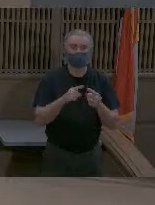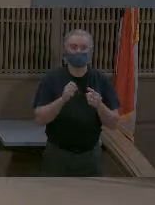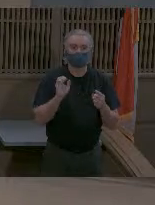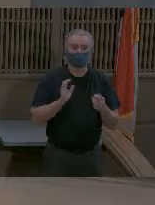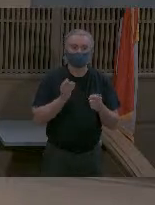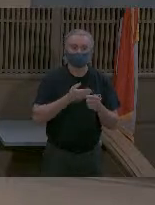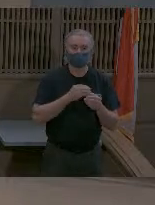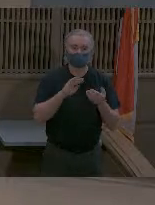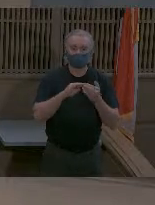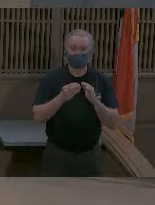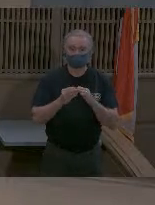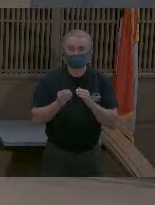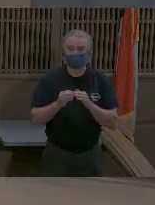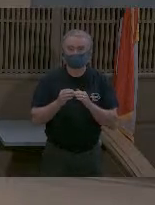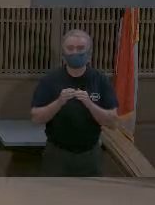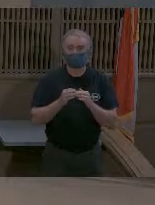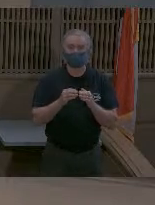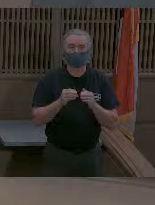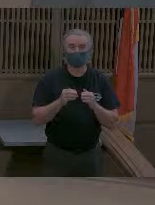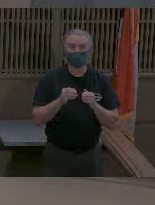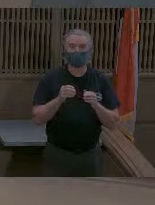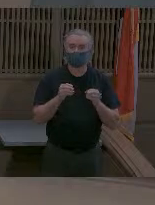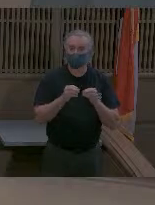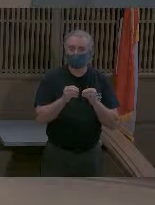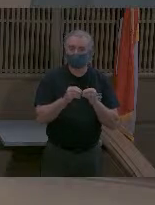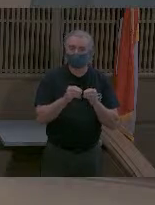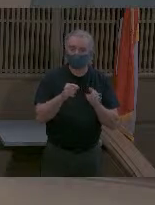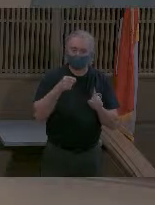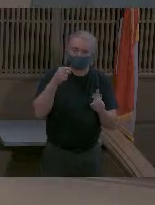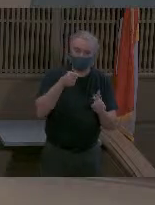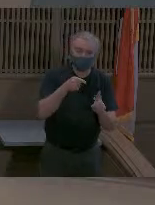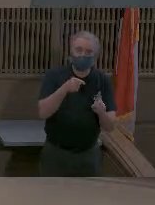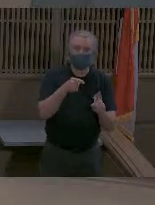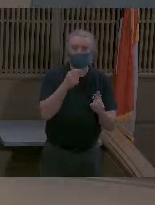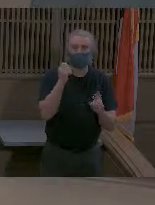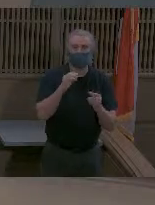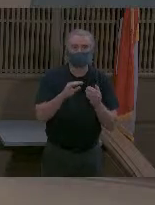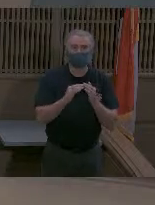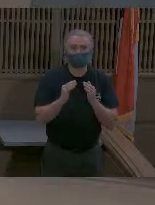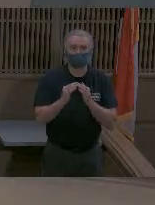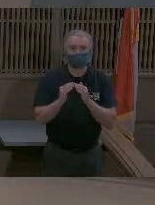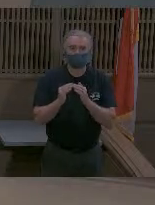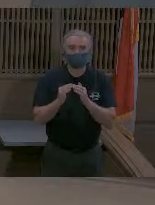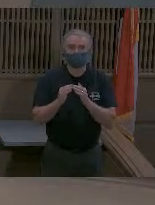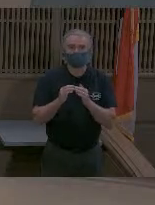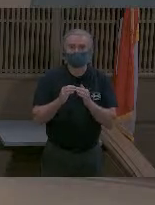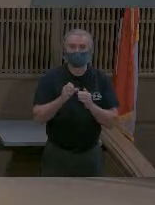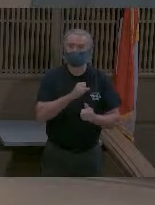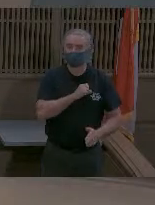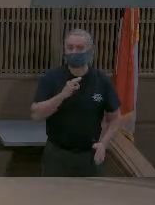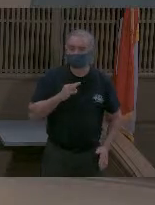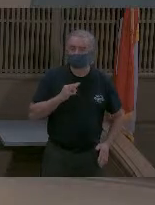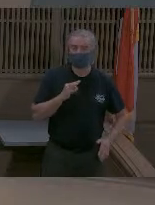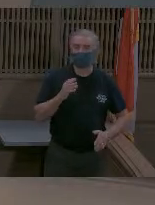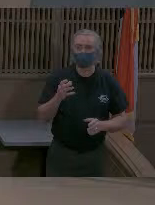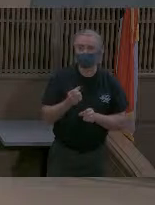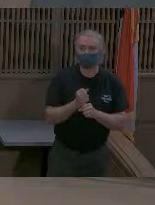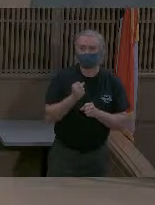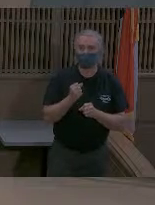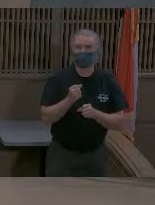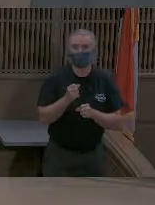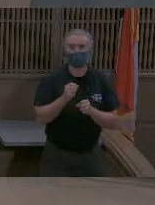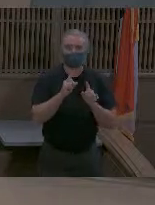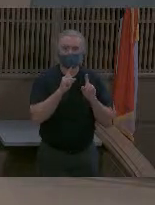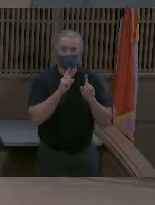manager are more accurate because the city staff is obtaining reports from the